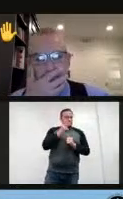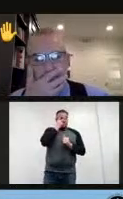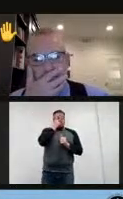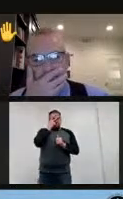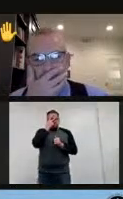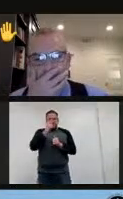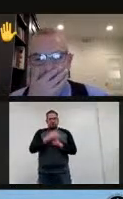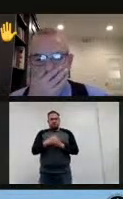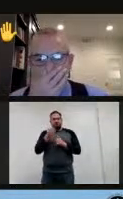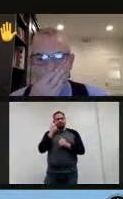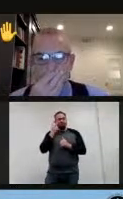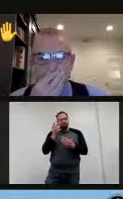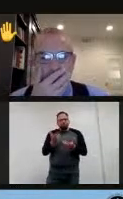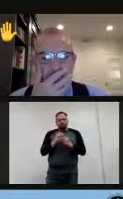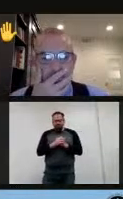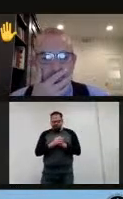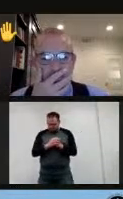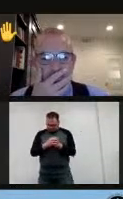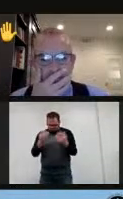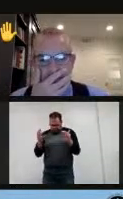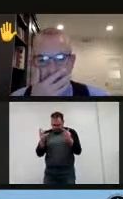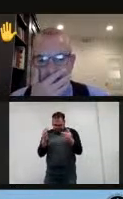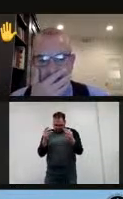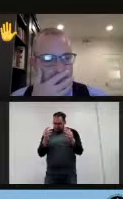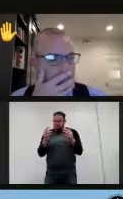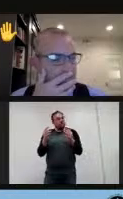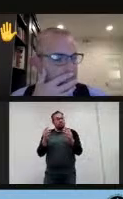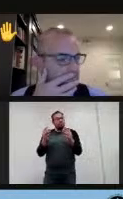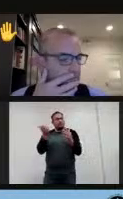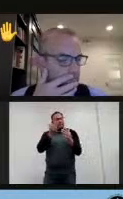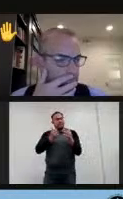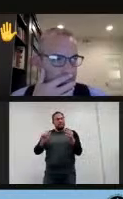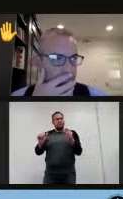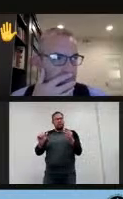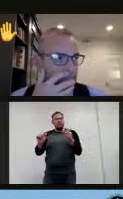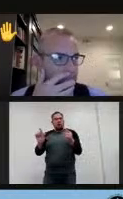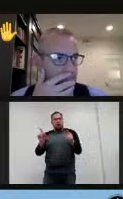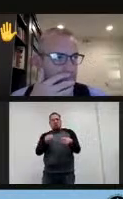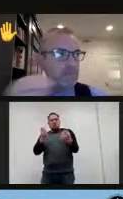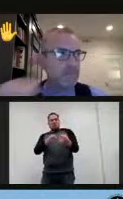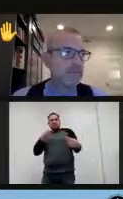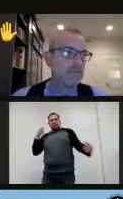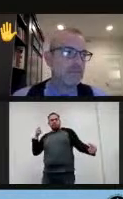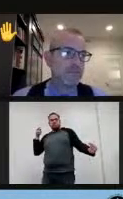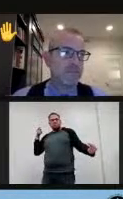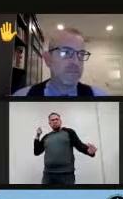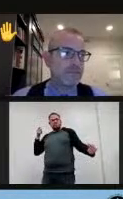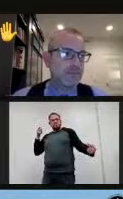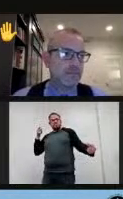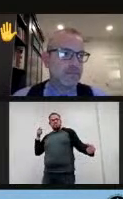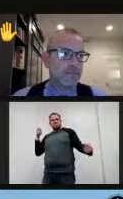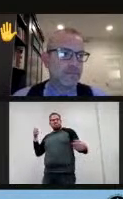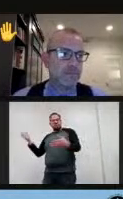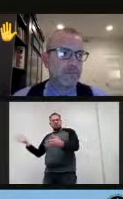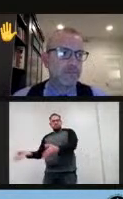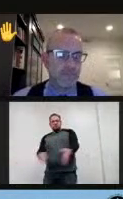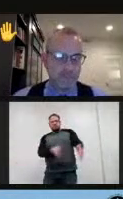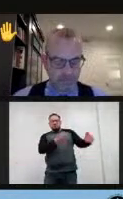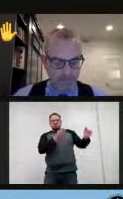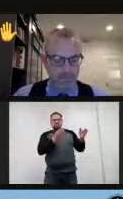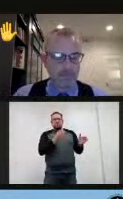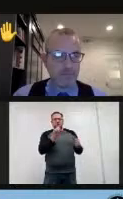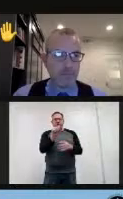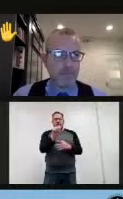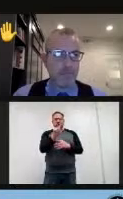Let's see, let's move, unless there's any opposition, I'll move to Director Salazar for any